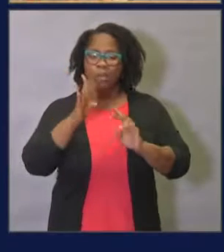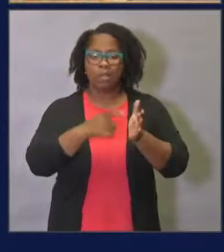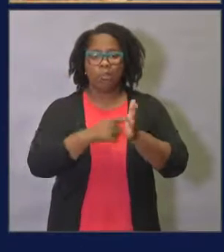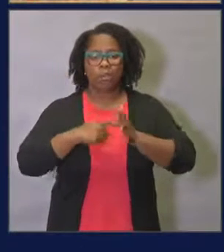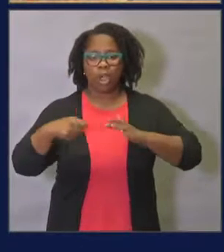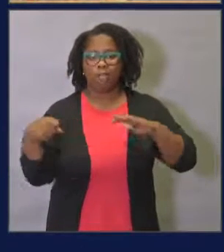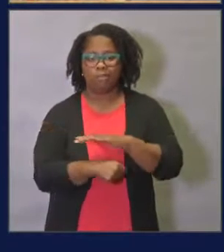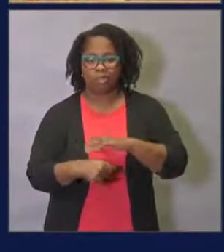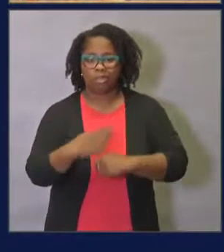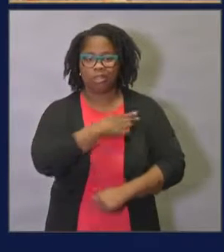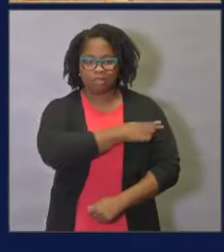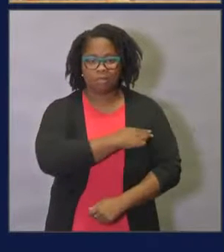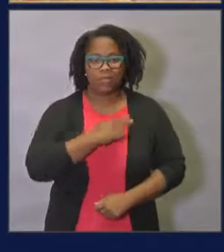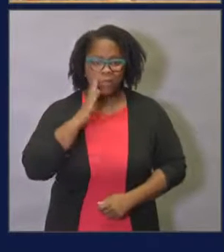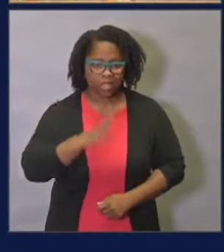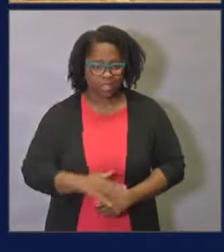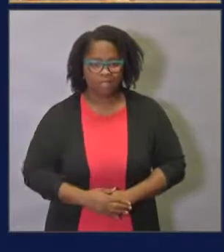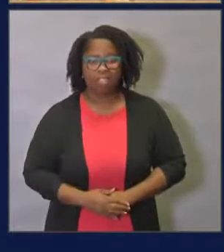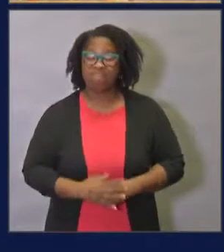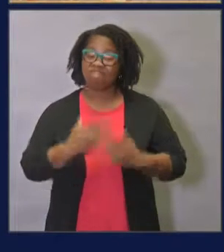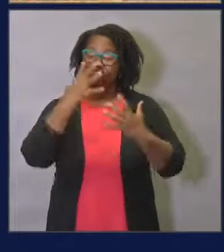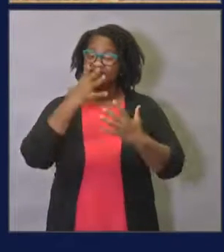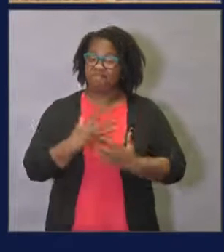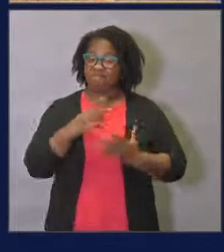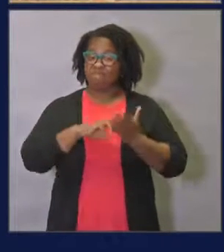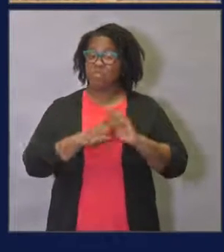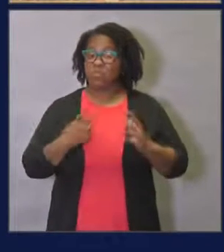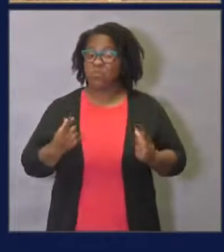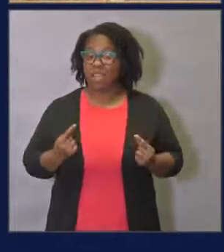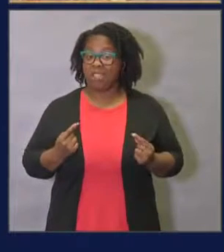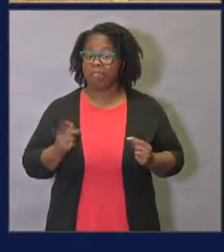hospitalization and, unfortunately, the number of people who will